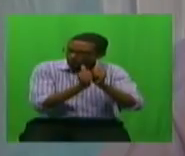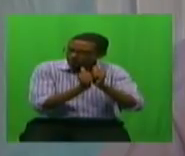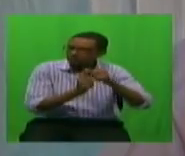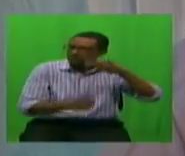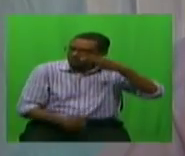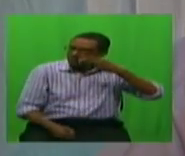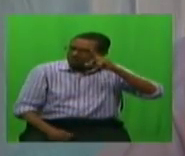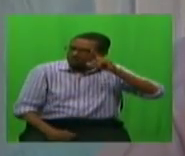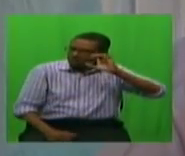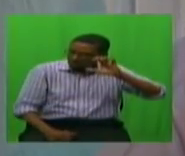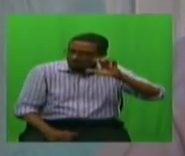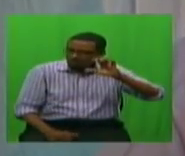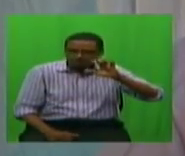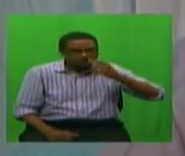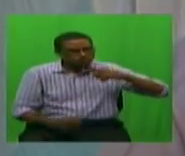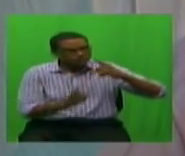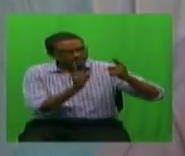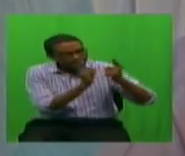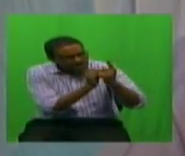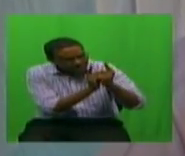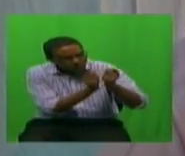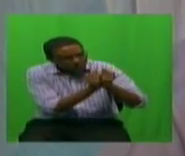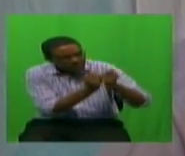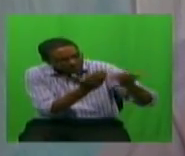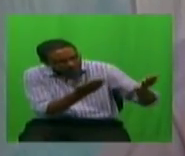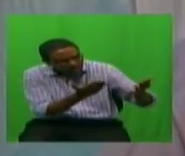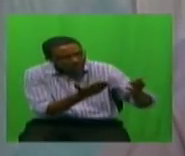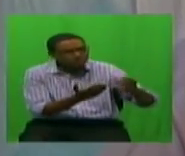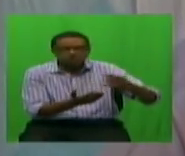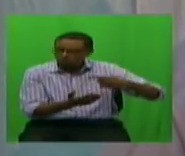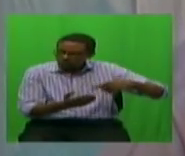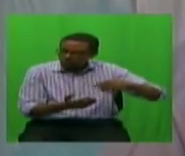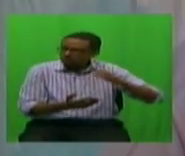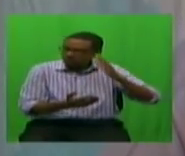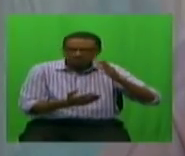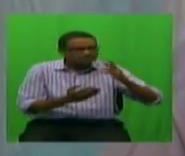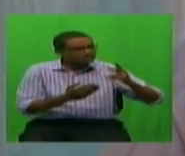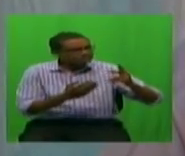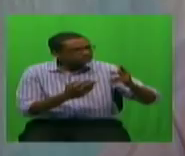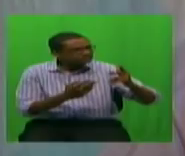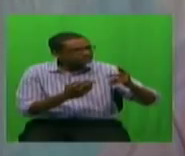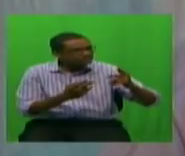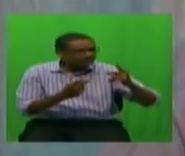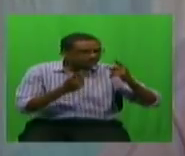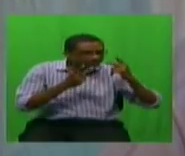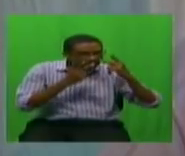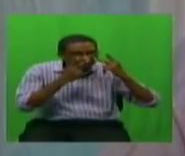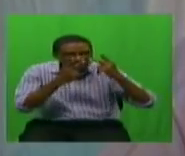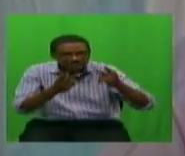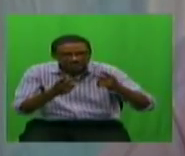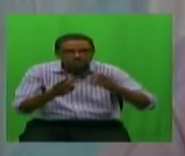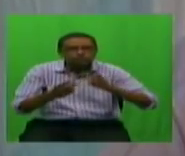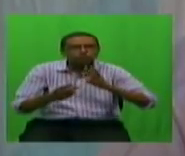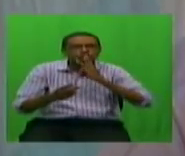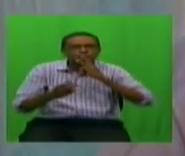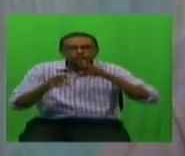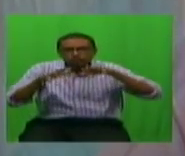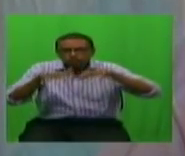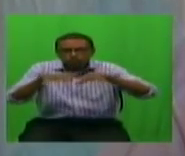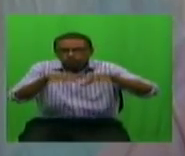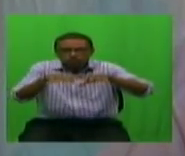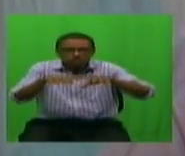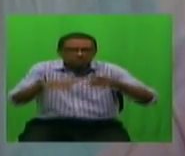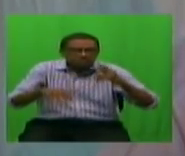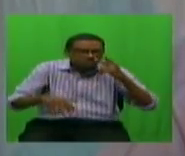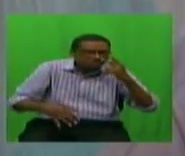yesterday with them, and we are going to revisit that whole river, the back of the development, to see if we